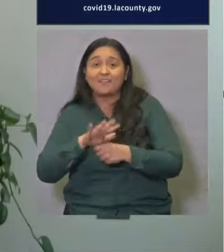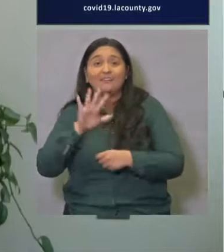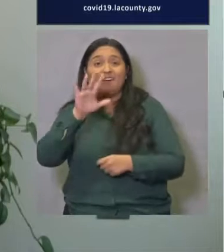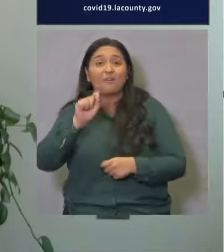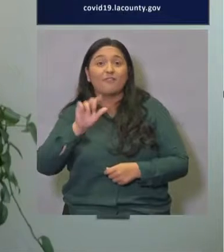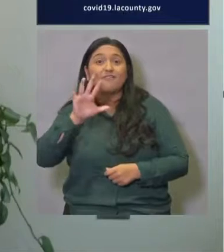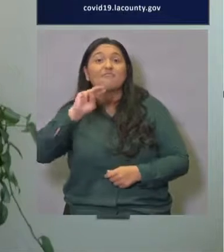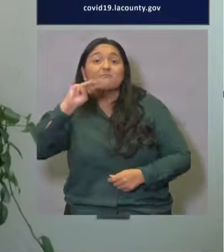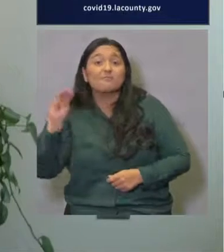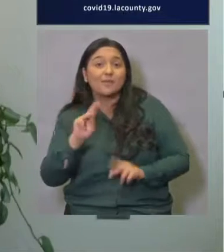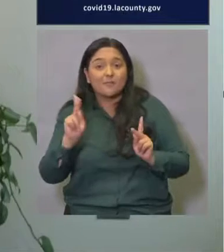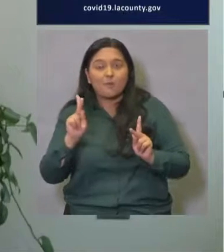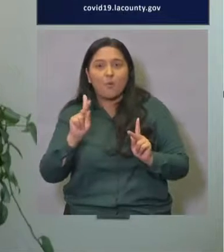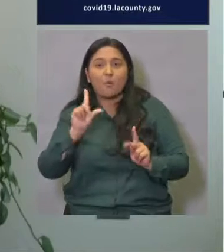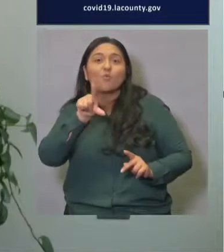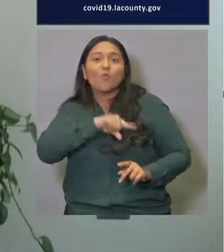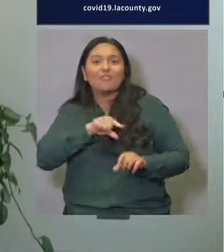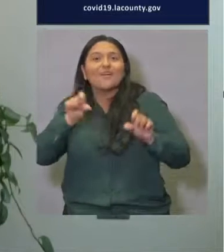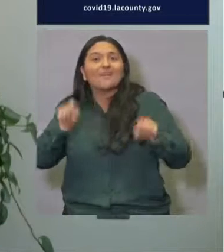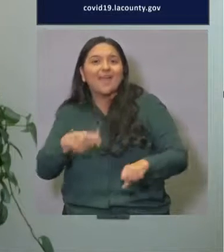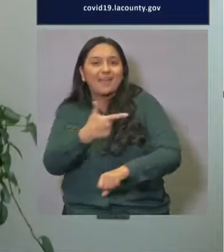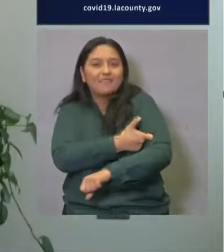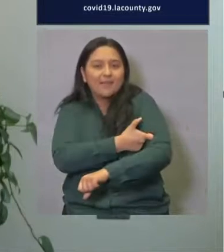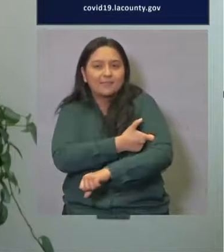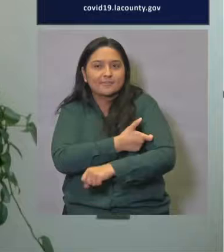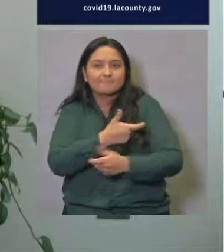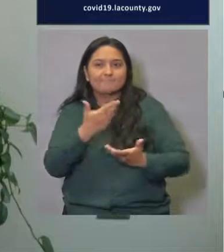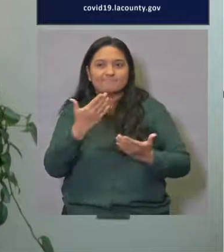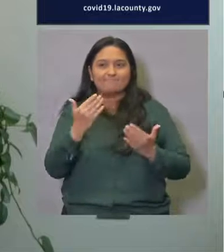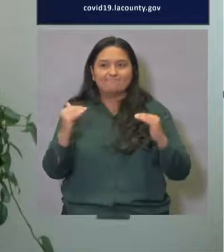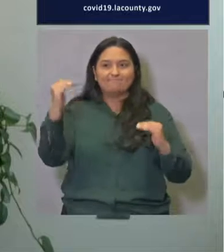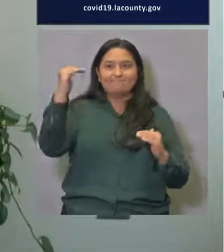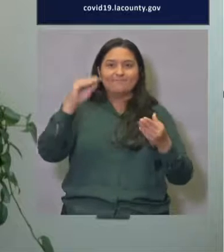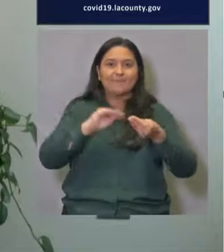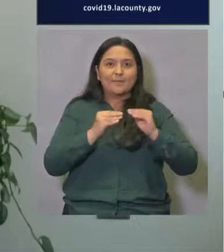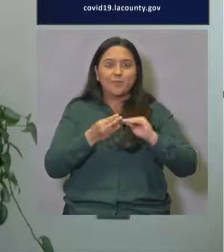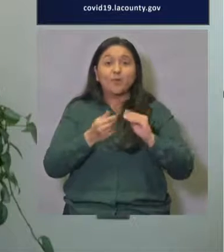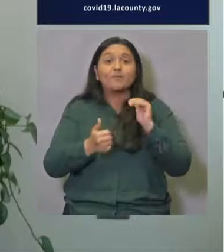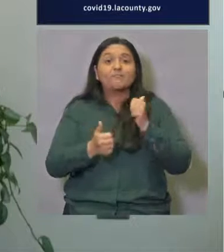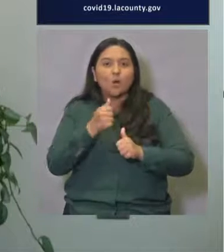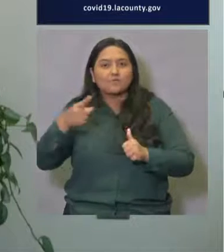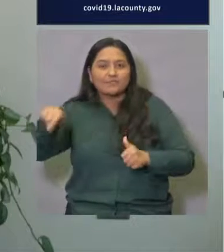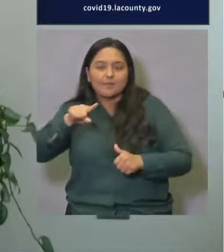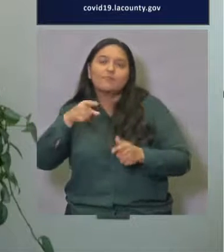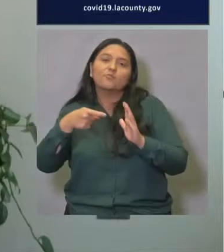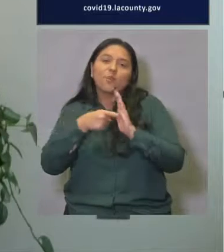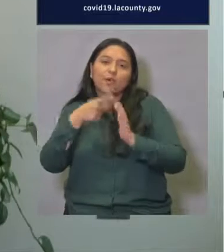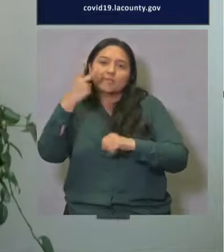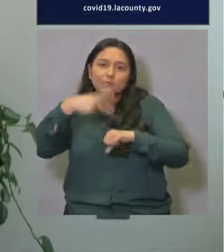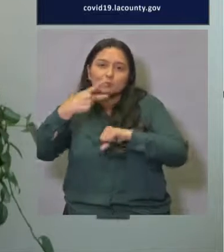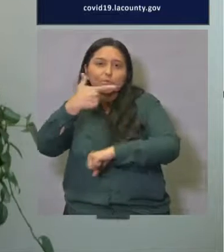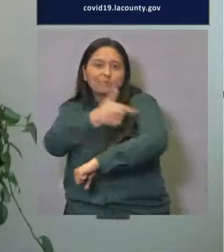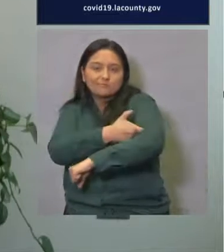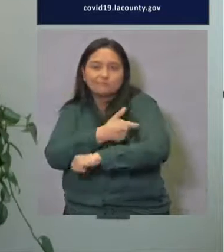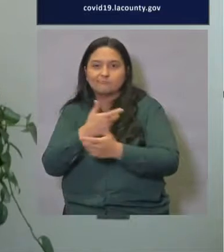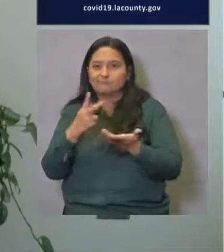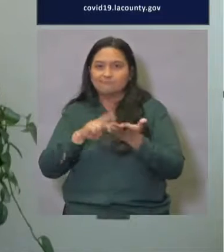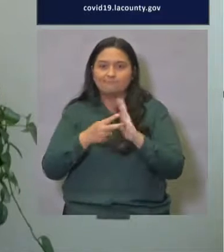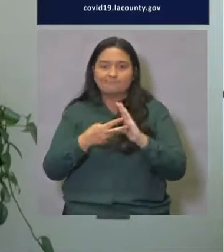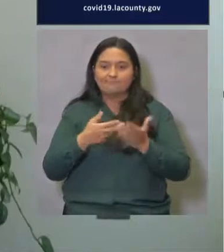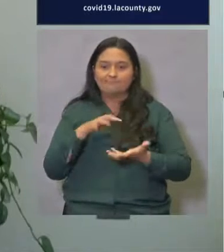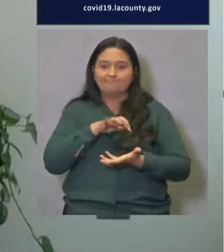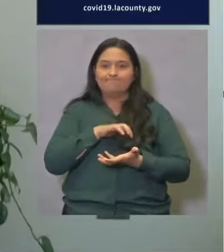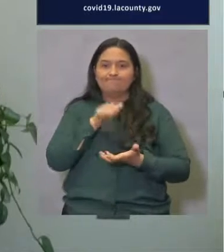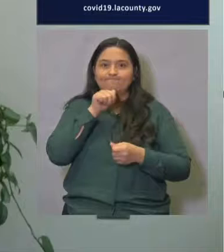get vaccinated. And all of them need, or most of them are going to need 2 doses. So we have a ways to go, and we're